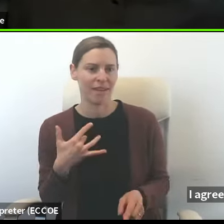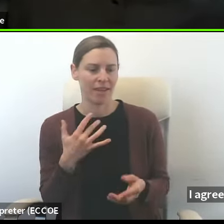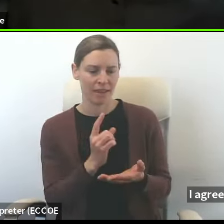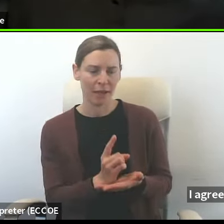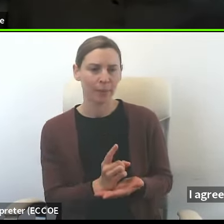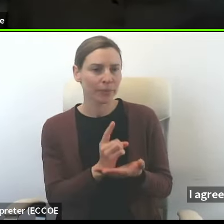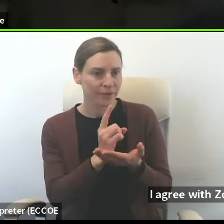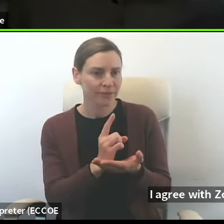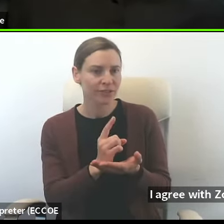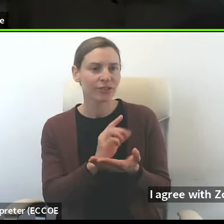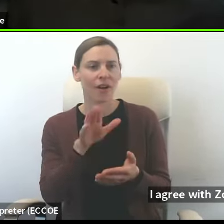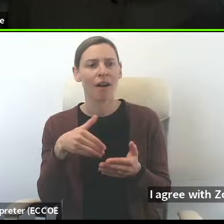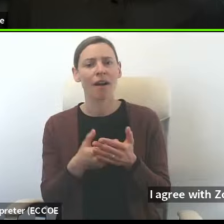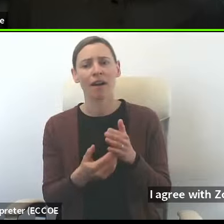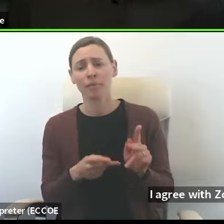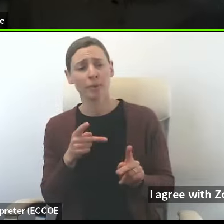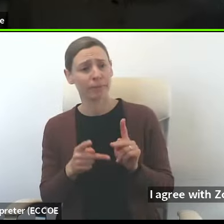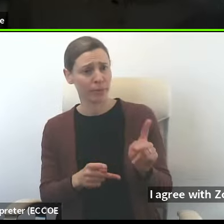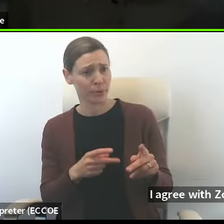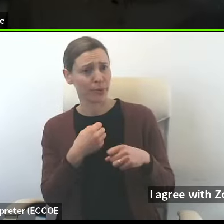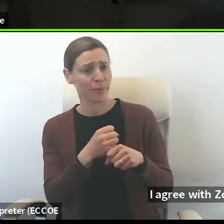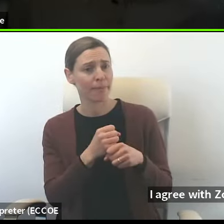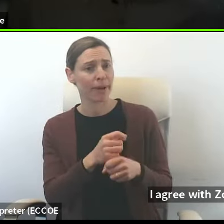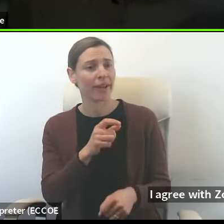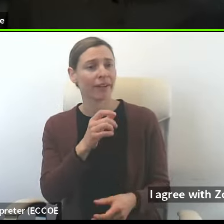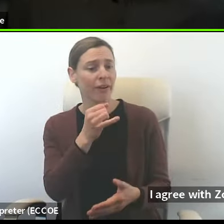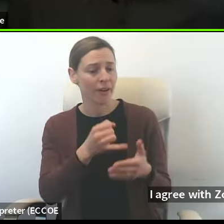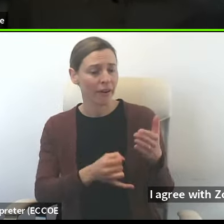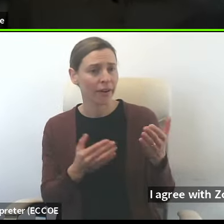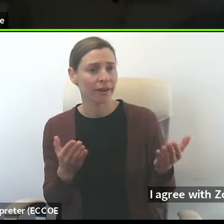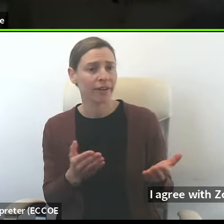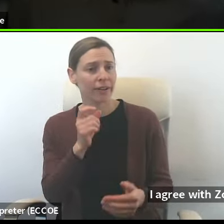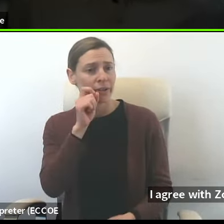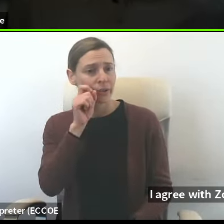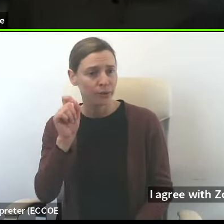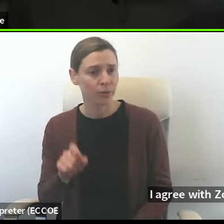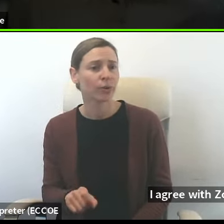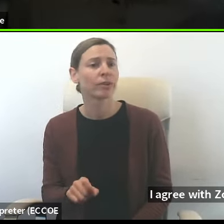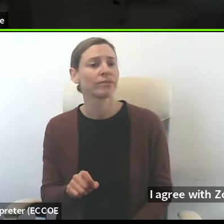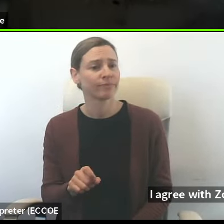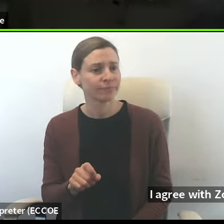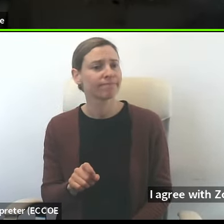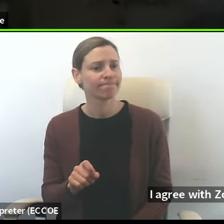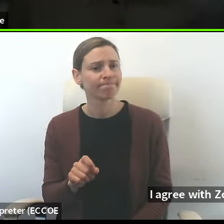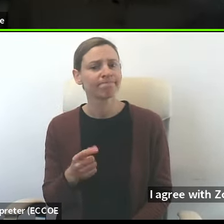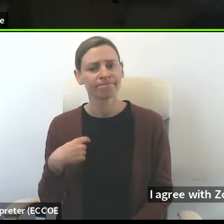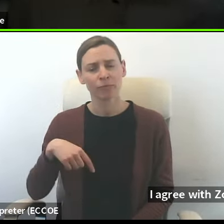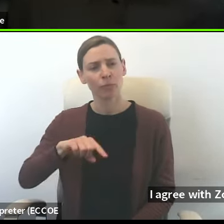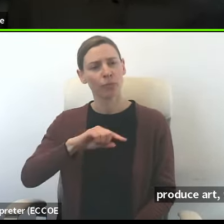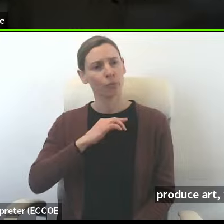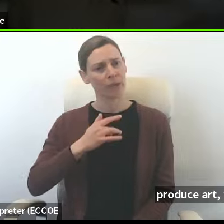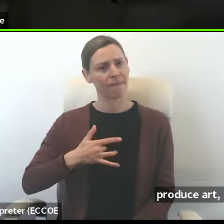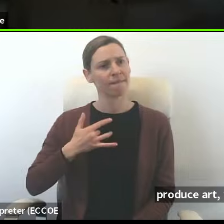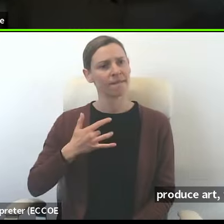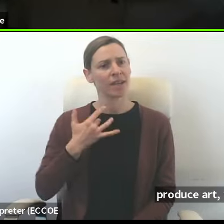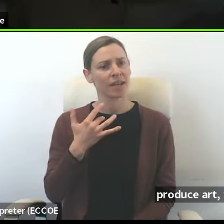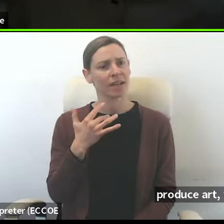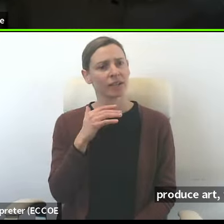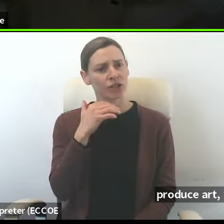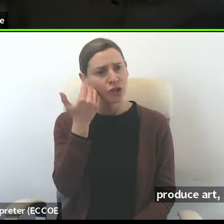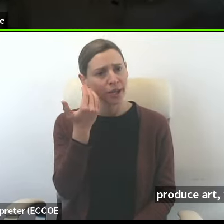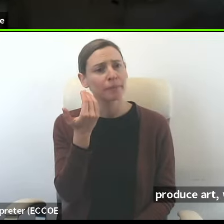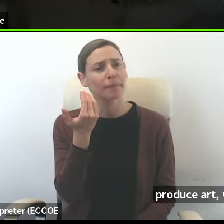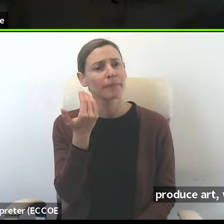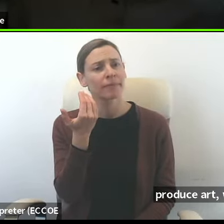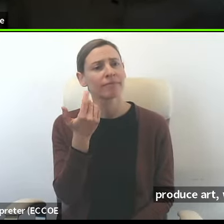produce art, we do feel kind of being ashamed. But then when I have